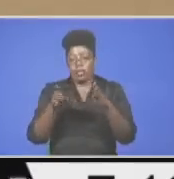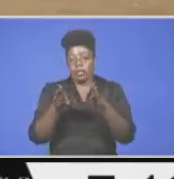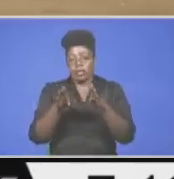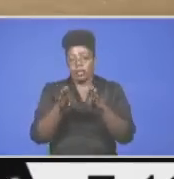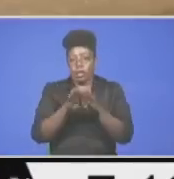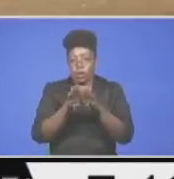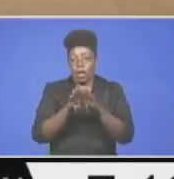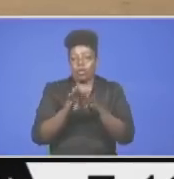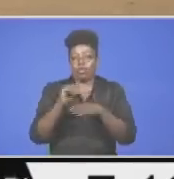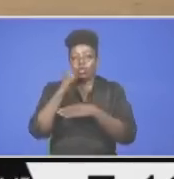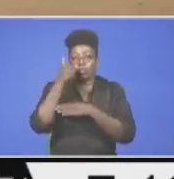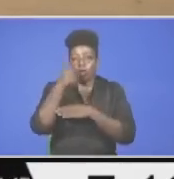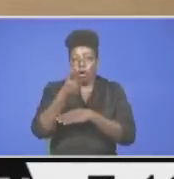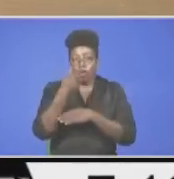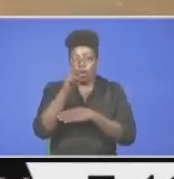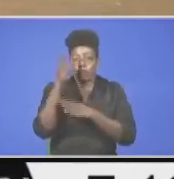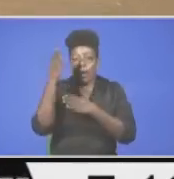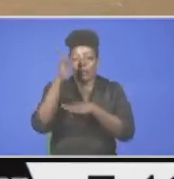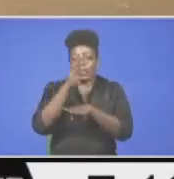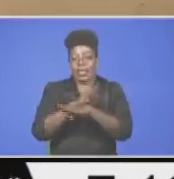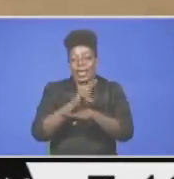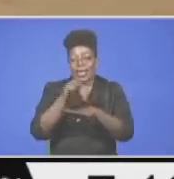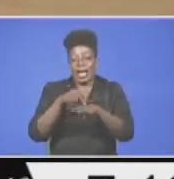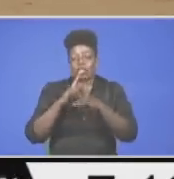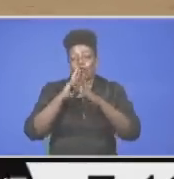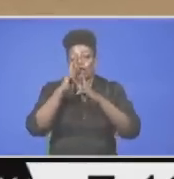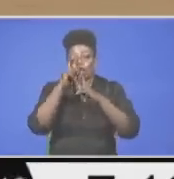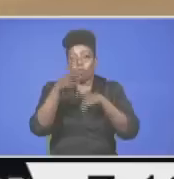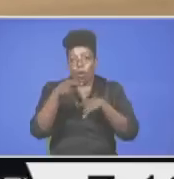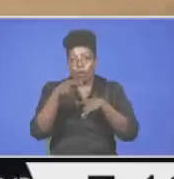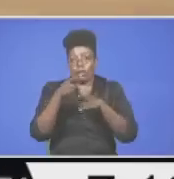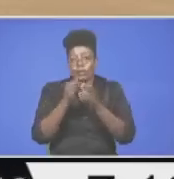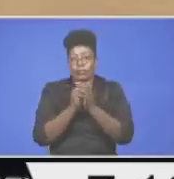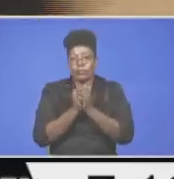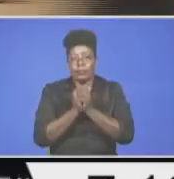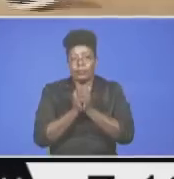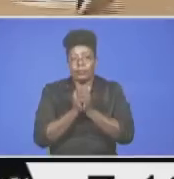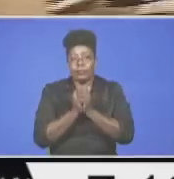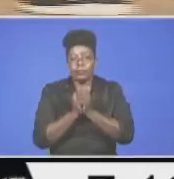You're watching the Bahamas Tonight, the National Report, your news leader.